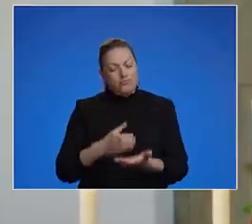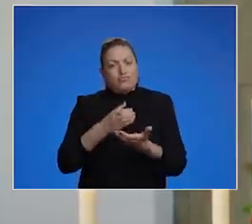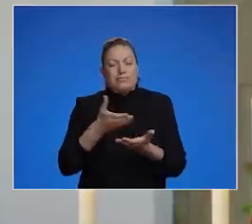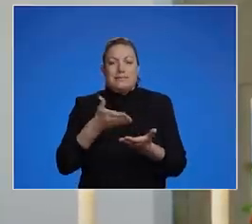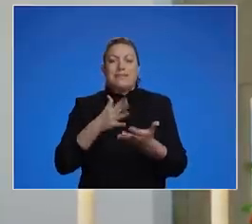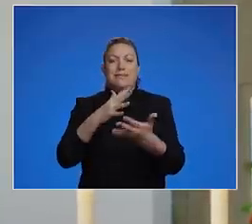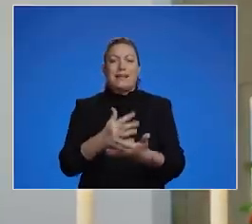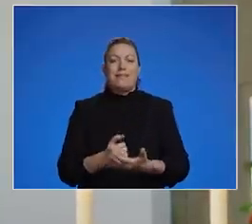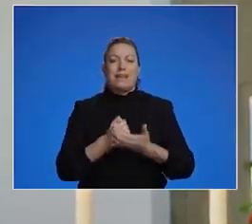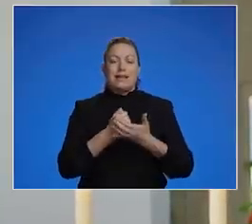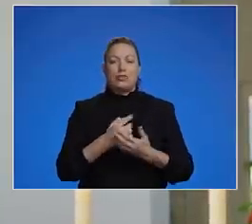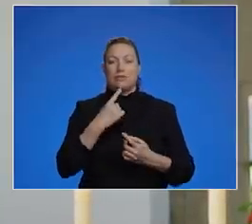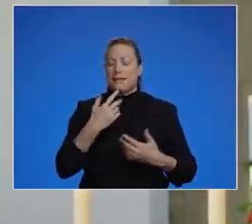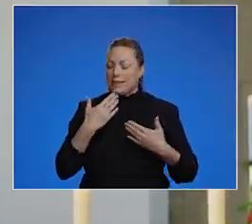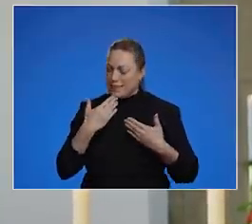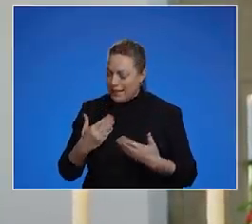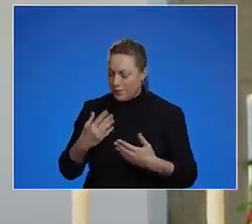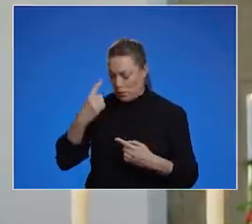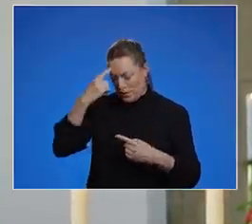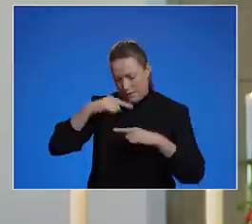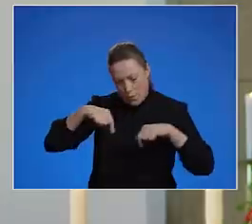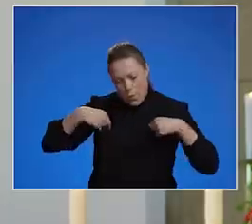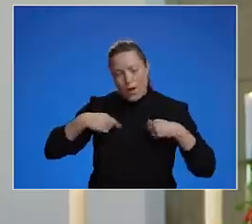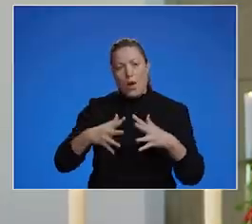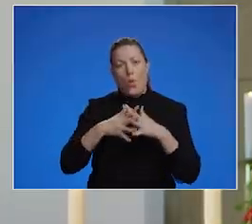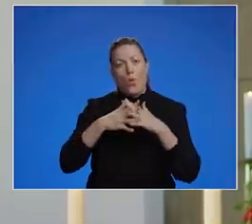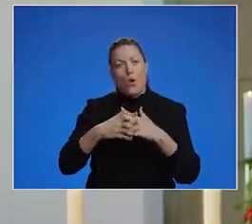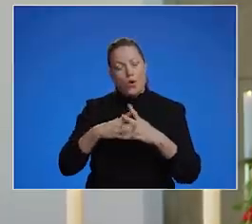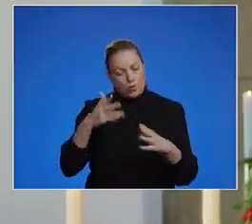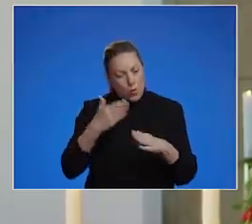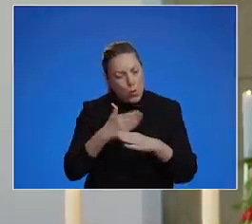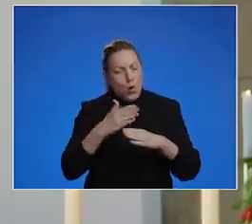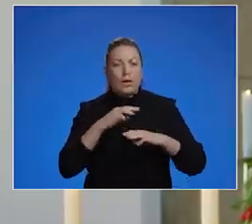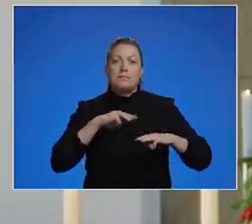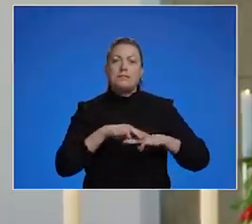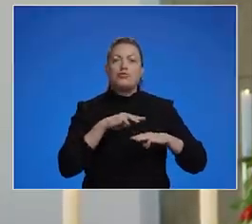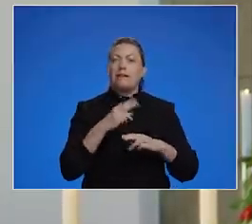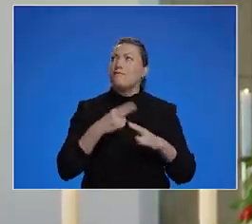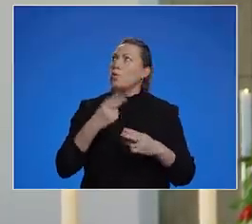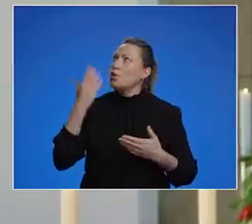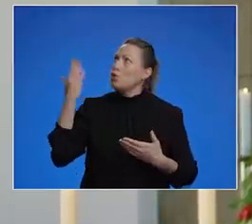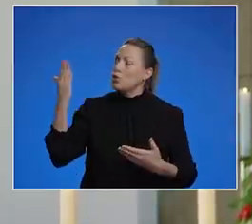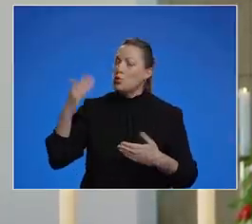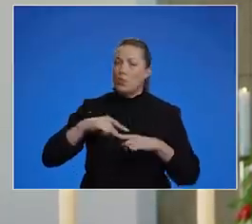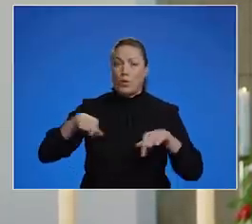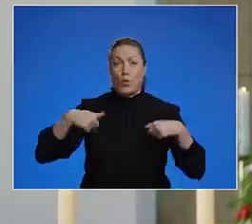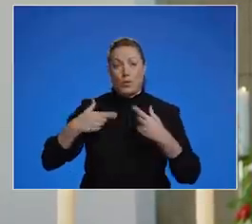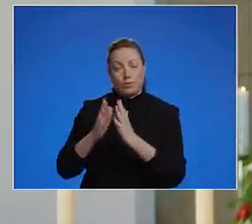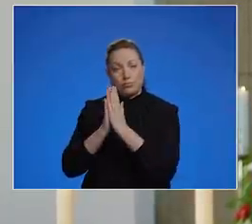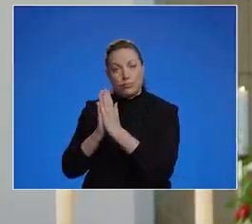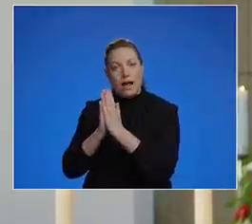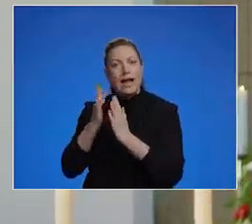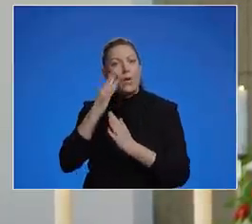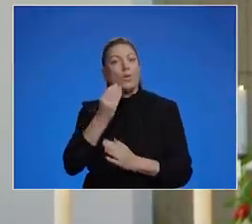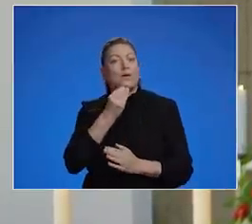of salvation, giving thanks that you have held us worthy to be in your presence and minister to you. Humbly we